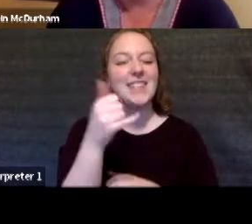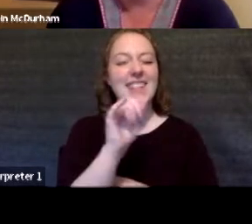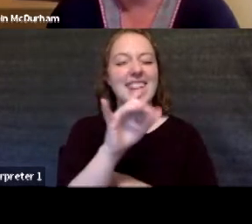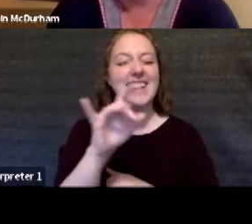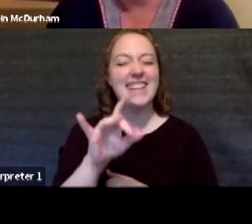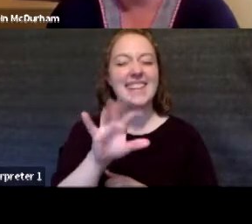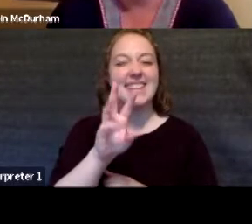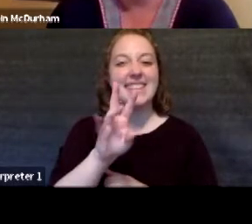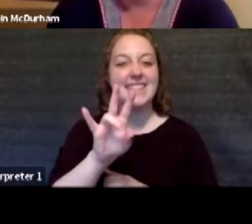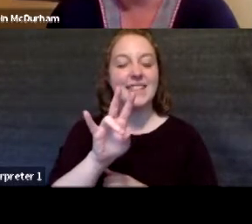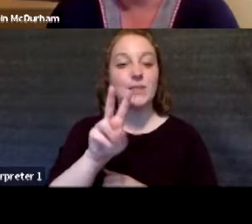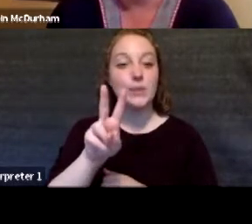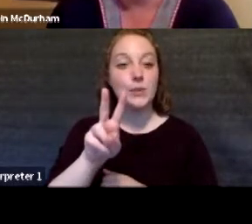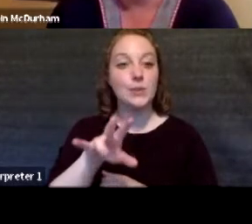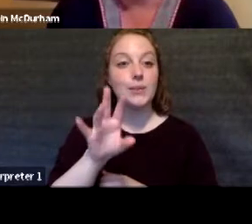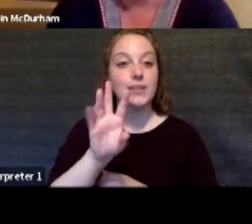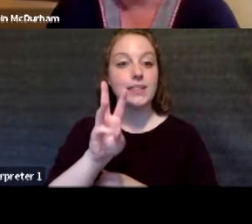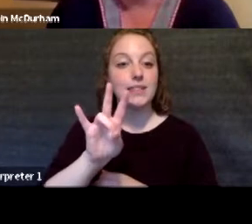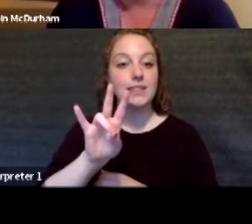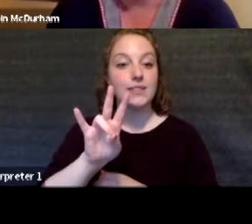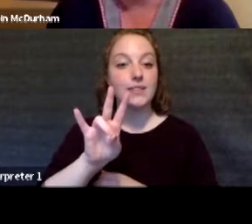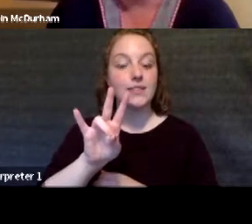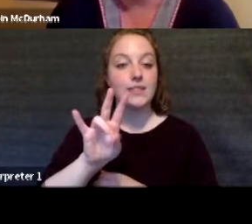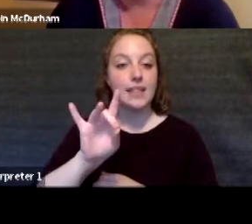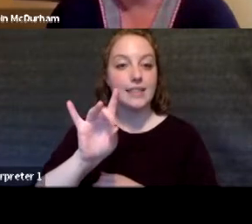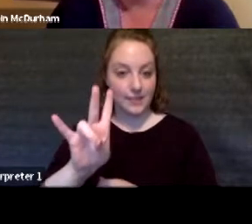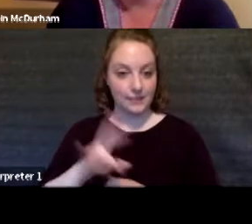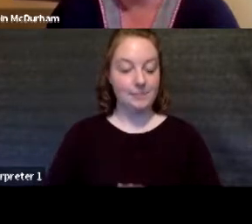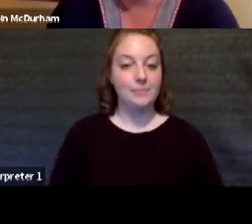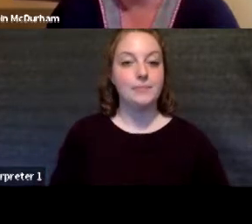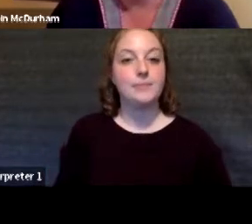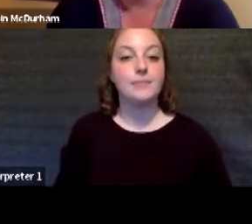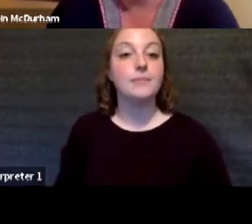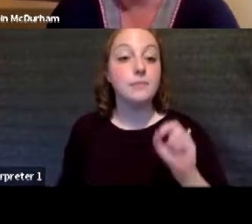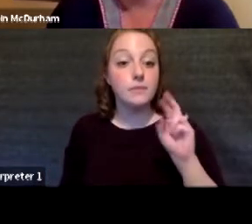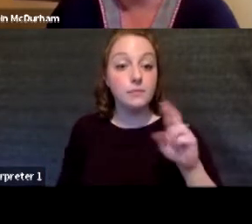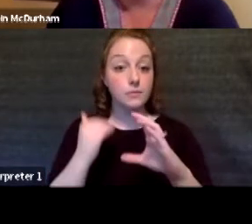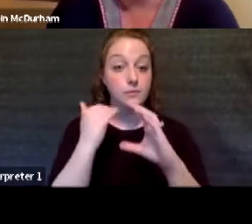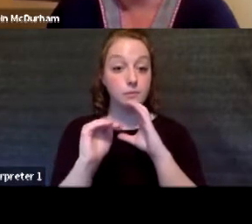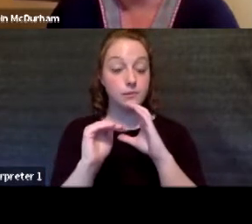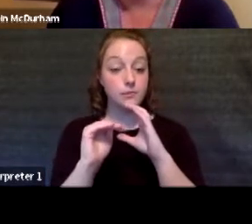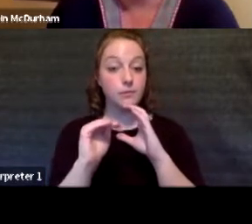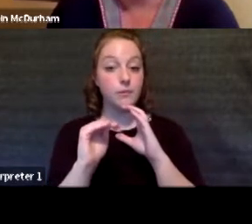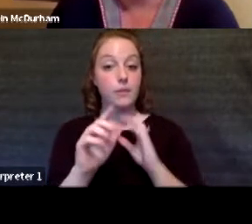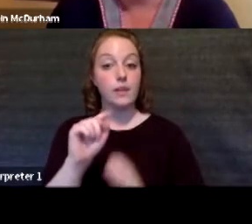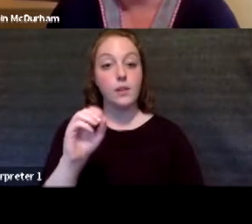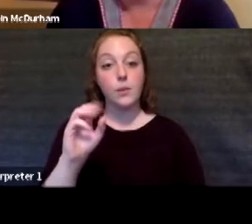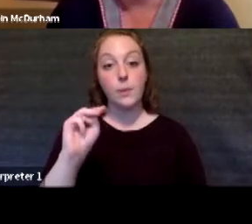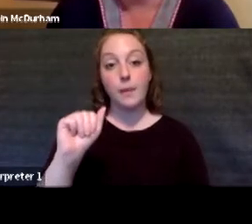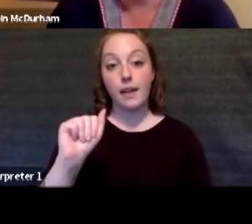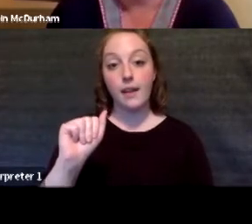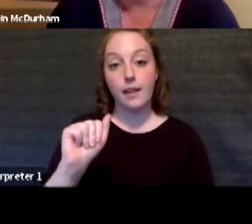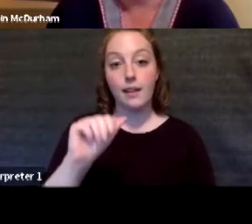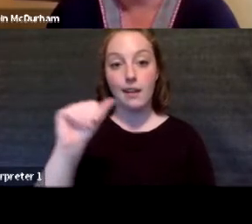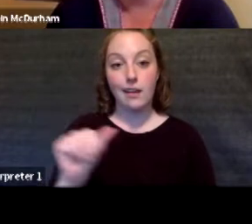-6787 or by emailing TOMA